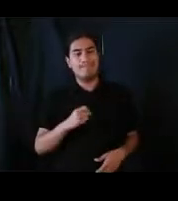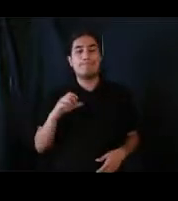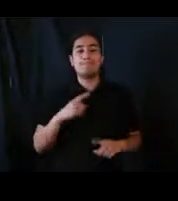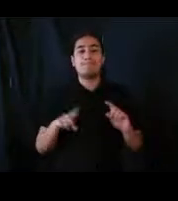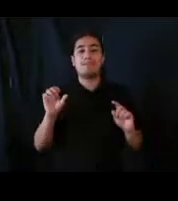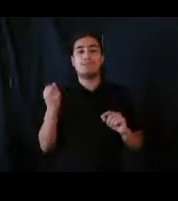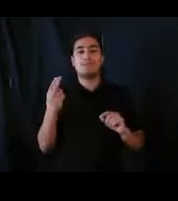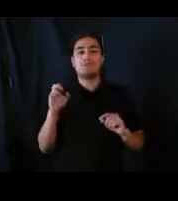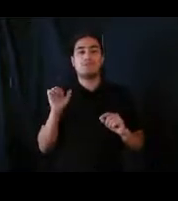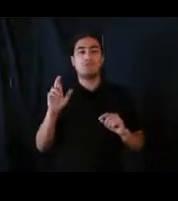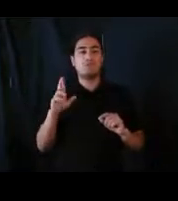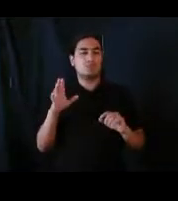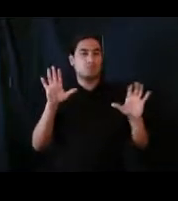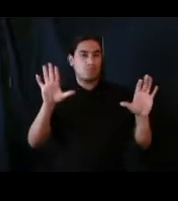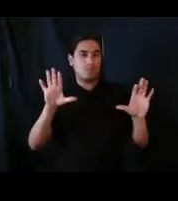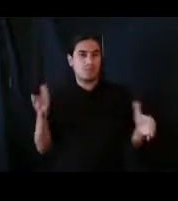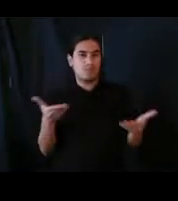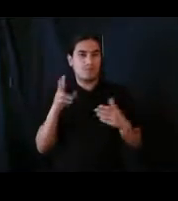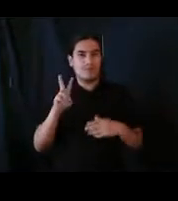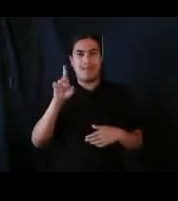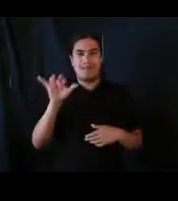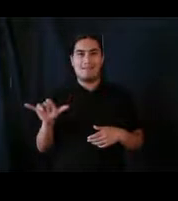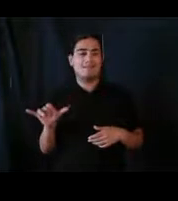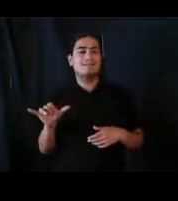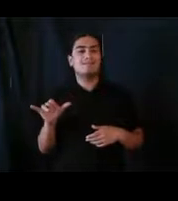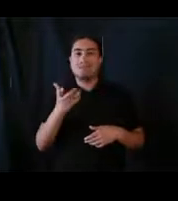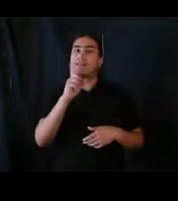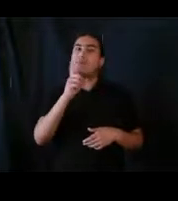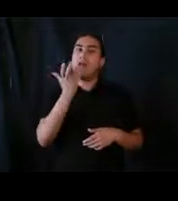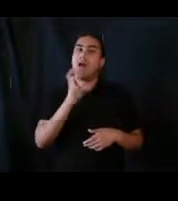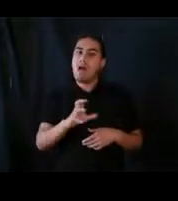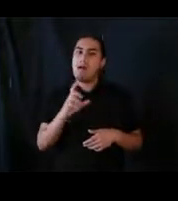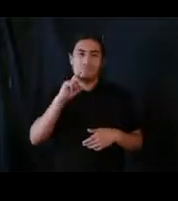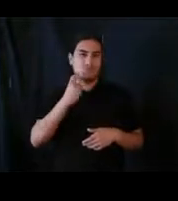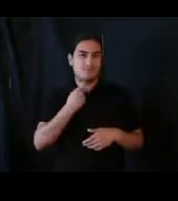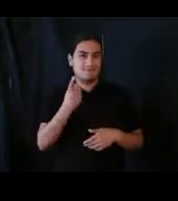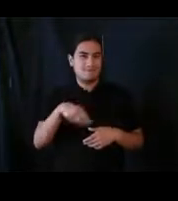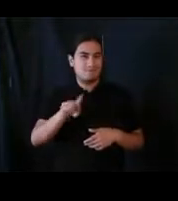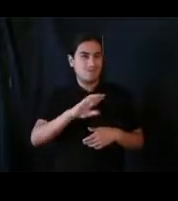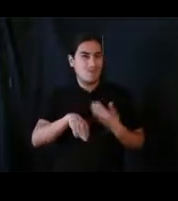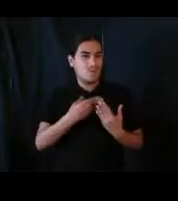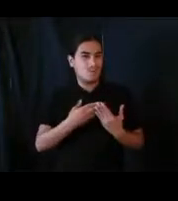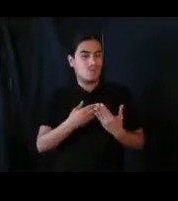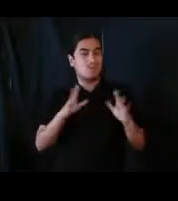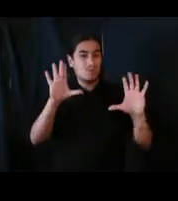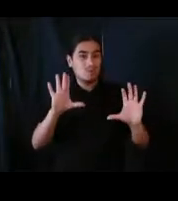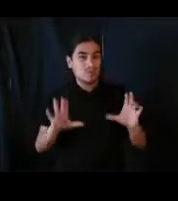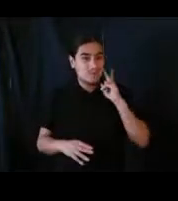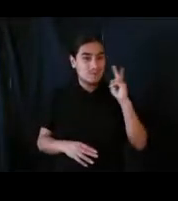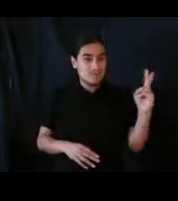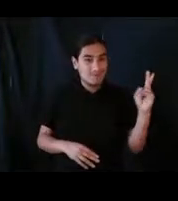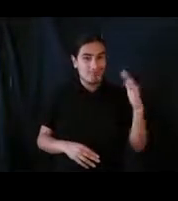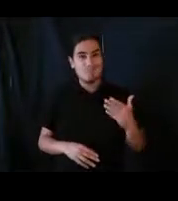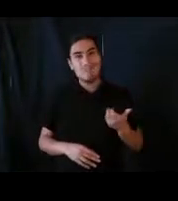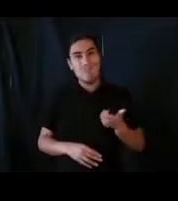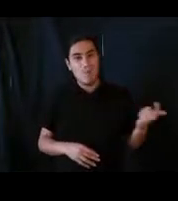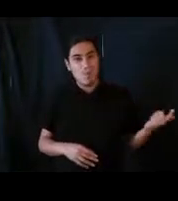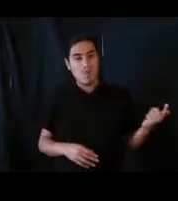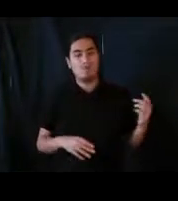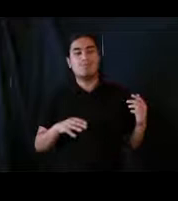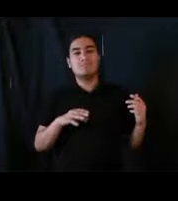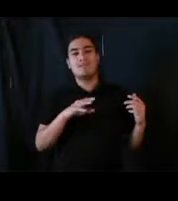wonderful uh in the valley i'm in vice and it's very hot so i'm jealous of you all great to see y'all and uh also just real quick